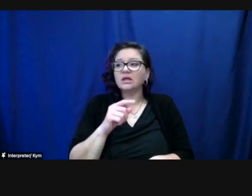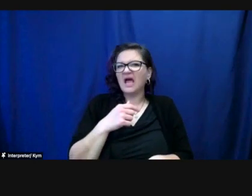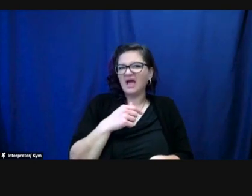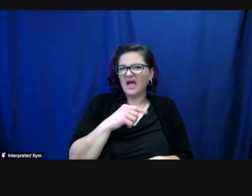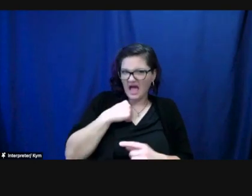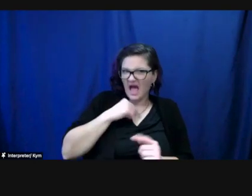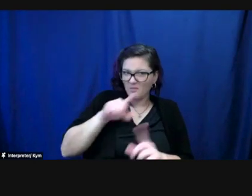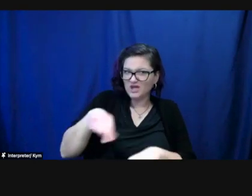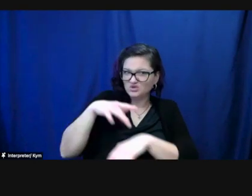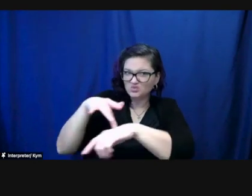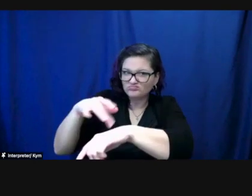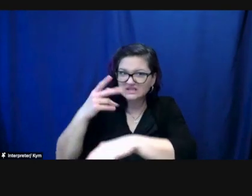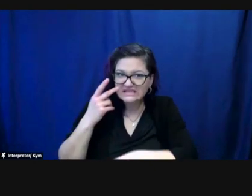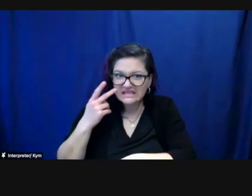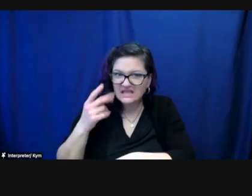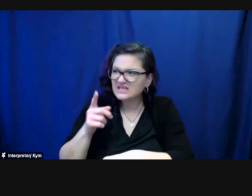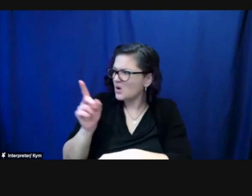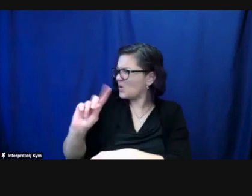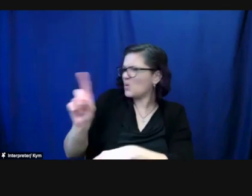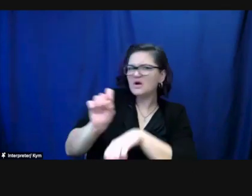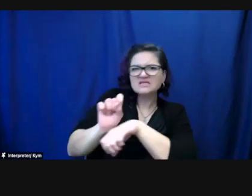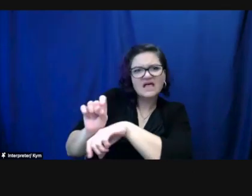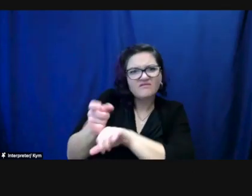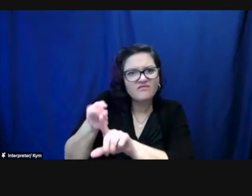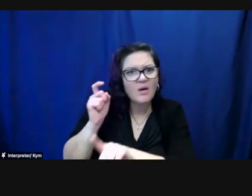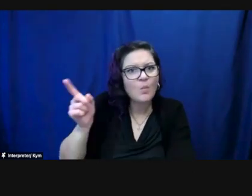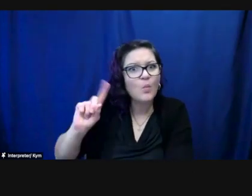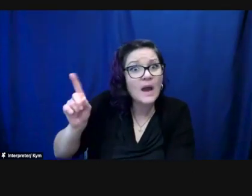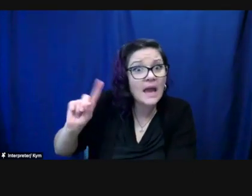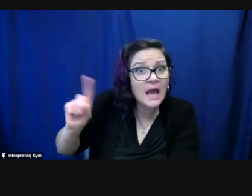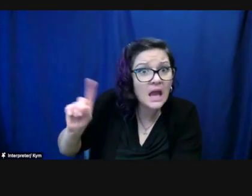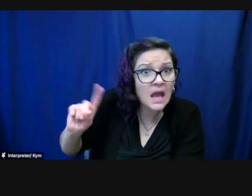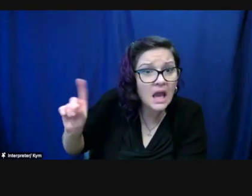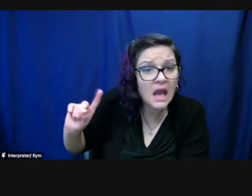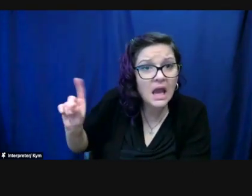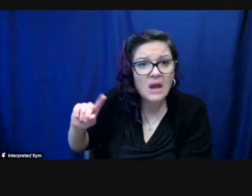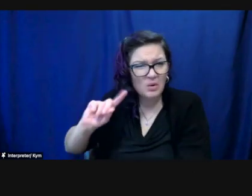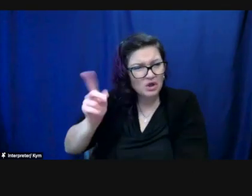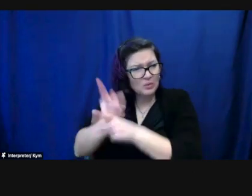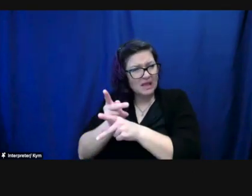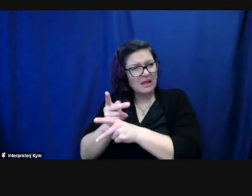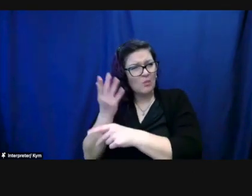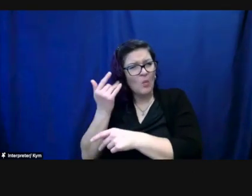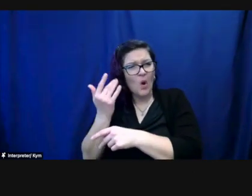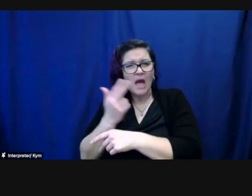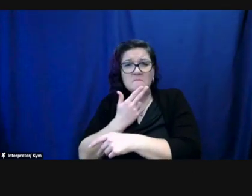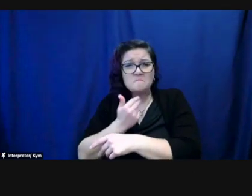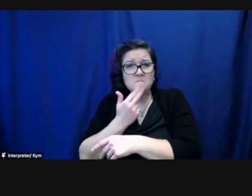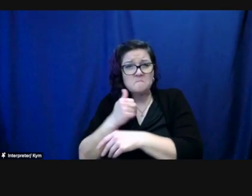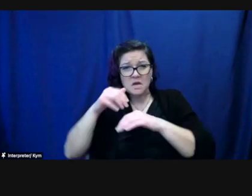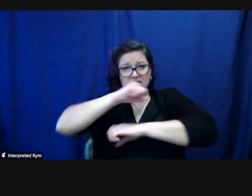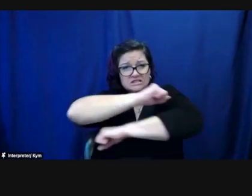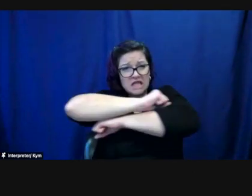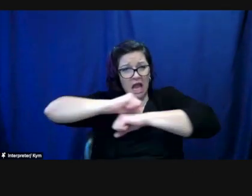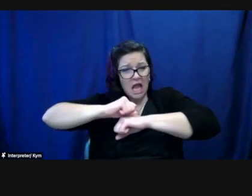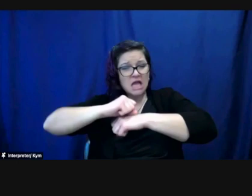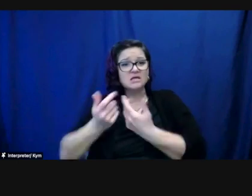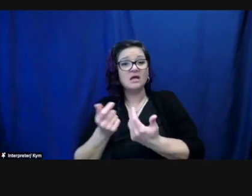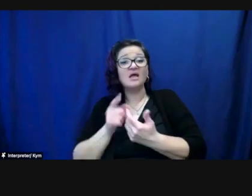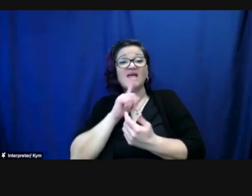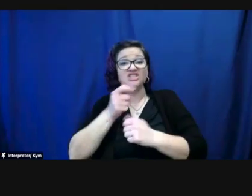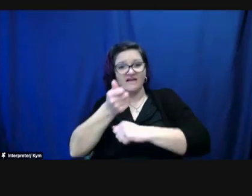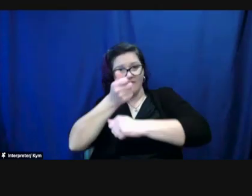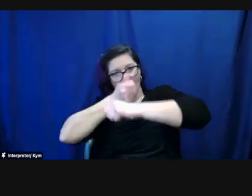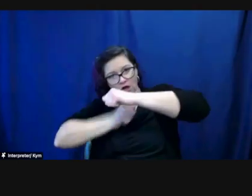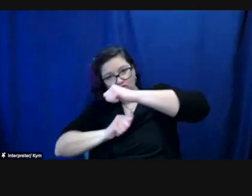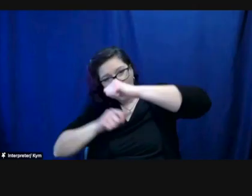did the slaves come from? And I found out that where did they keep the slaves, because it's just a little balcony out front, is they have an underground